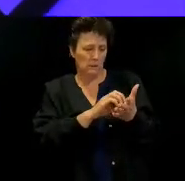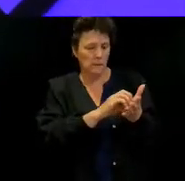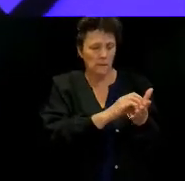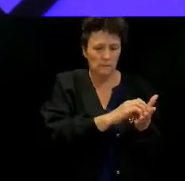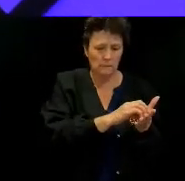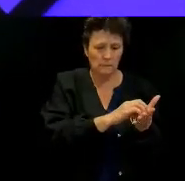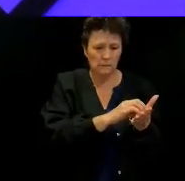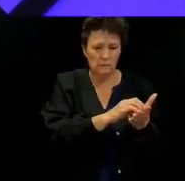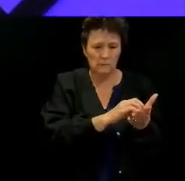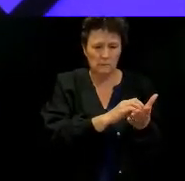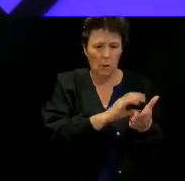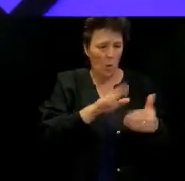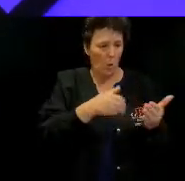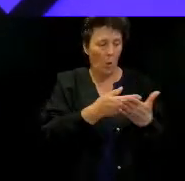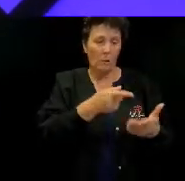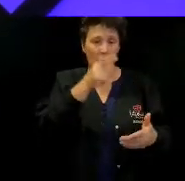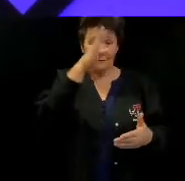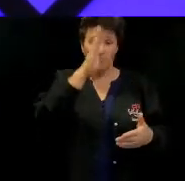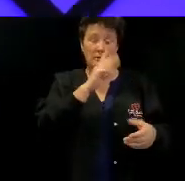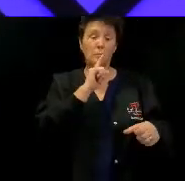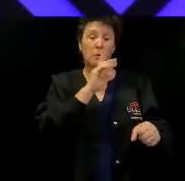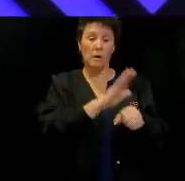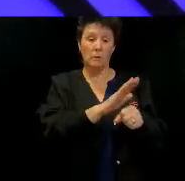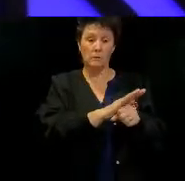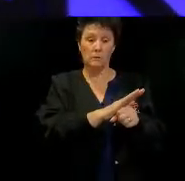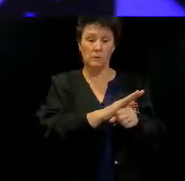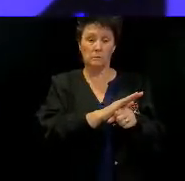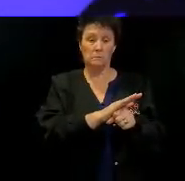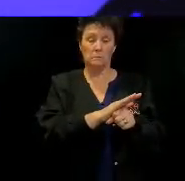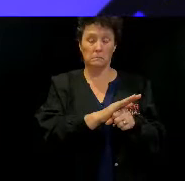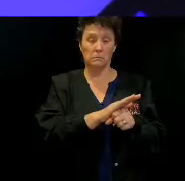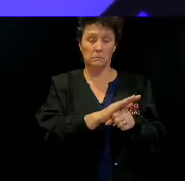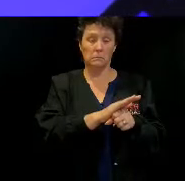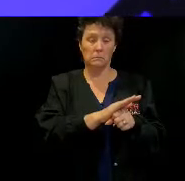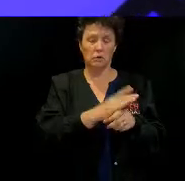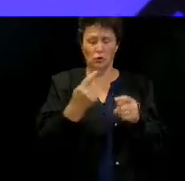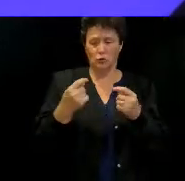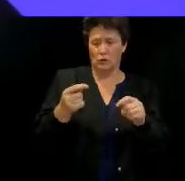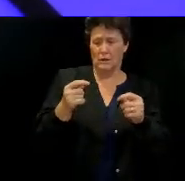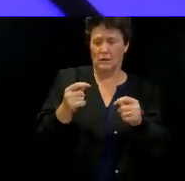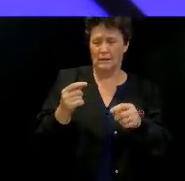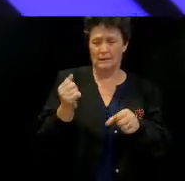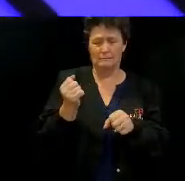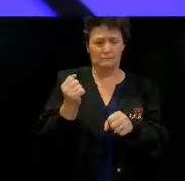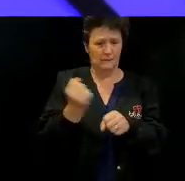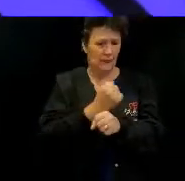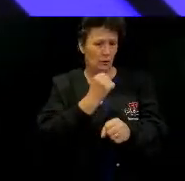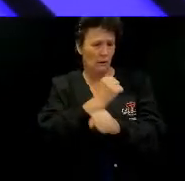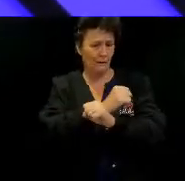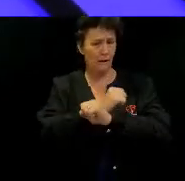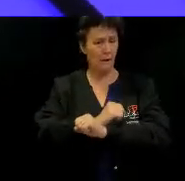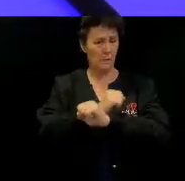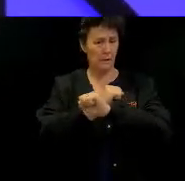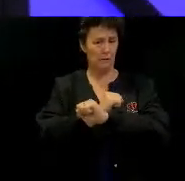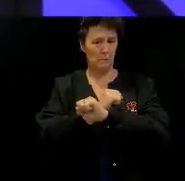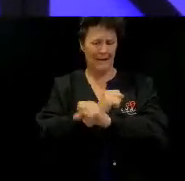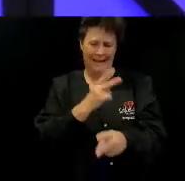promises. So that's the goal of fear. It's trying to get you captive, trying to take you